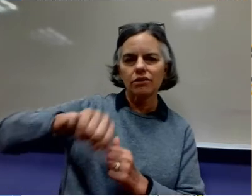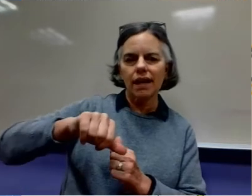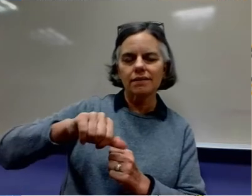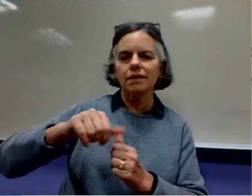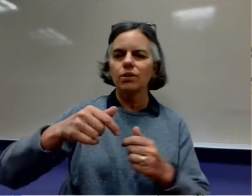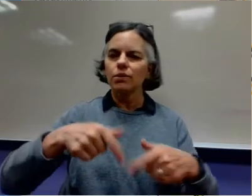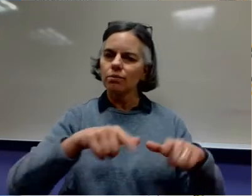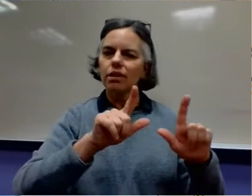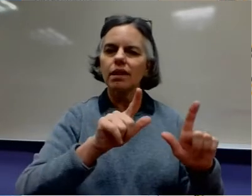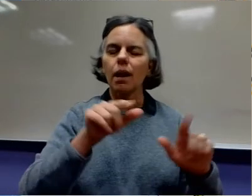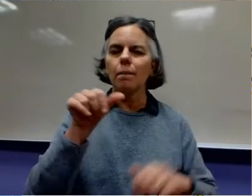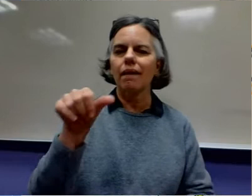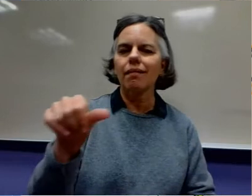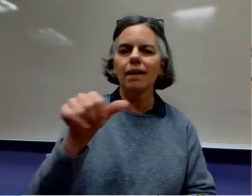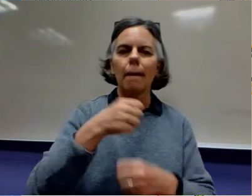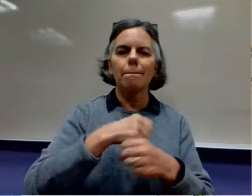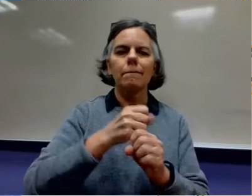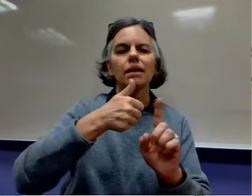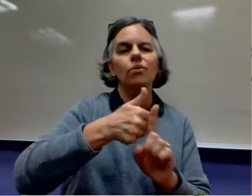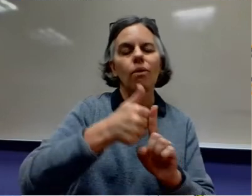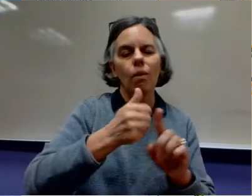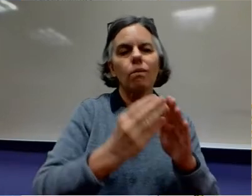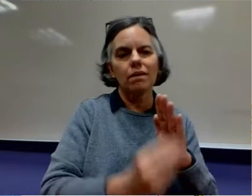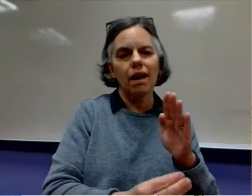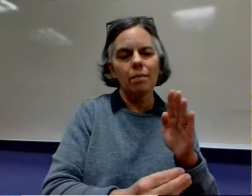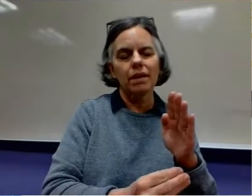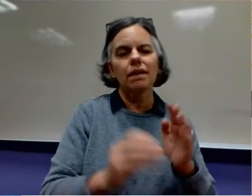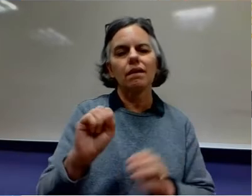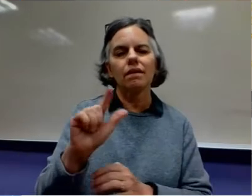this up is click here to make your own copy of the slide deck.